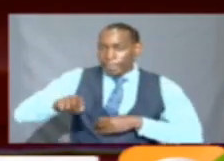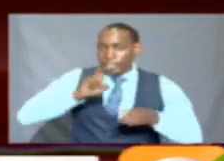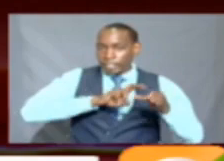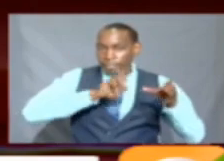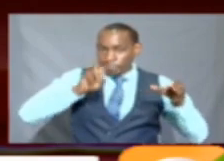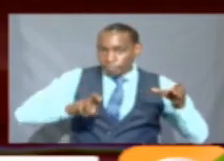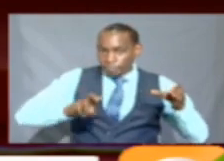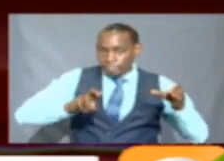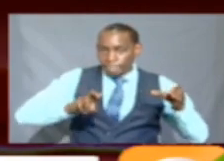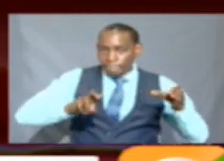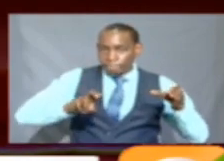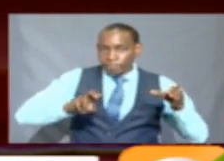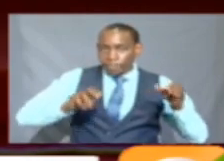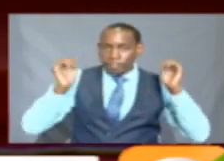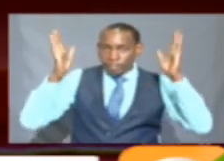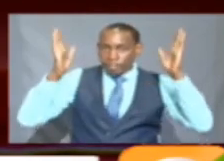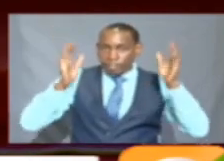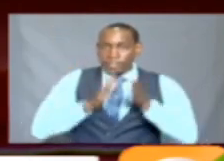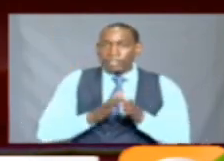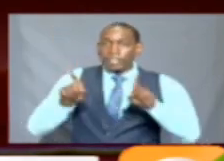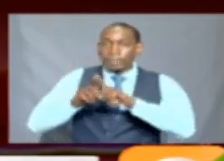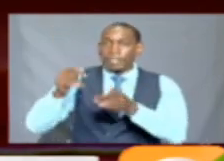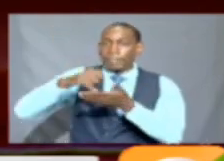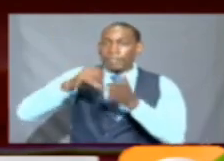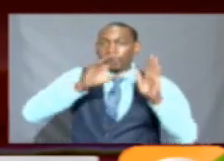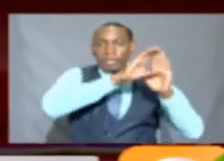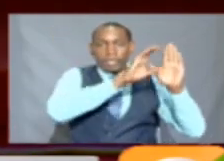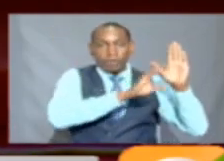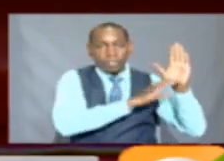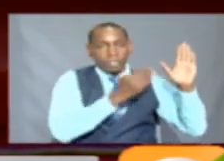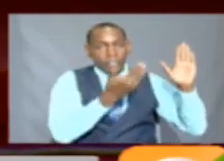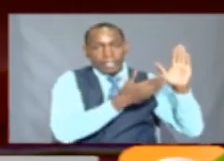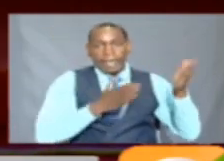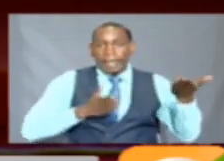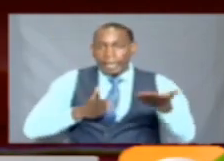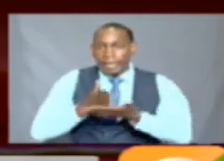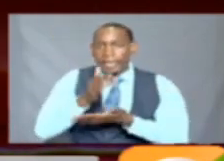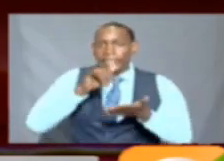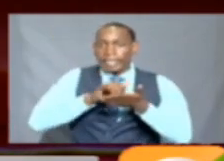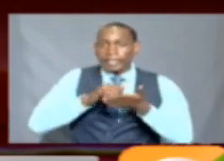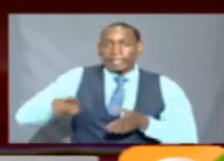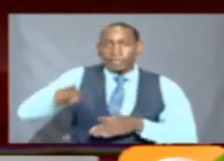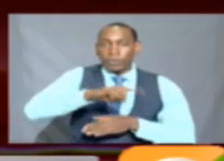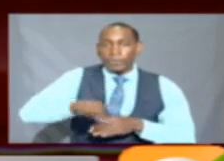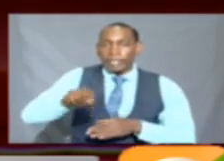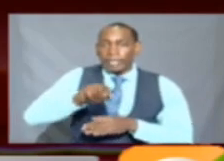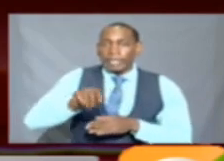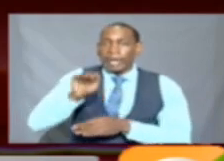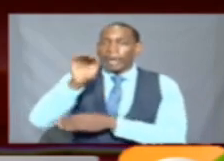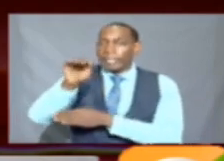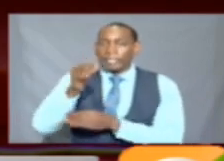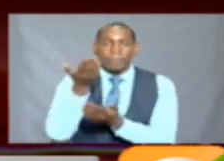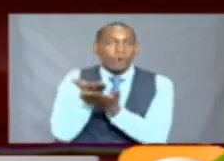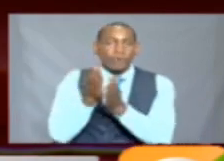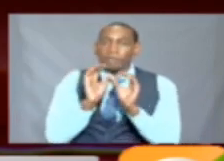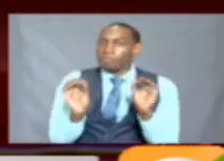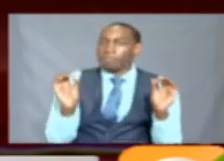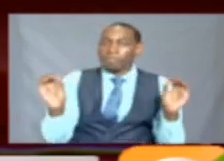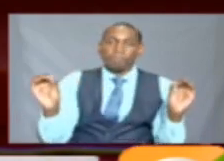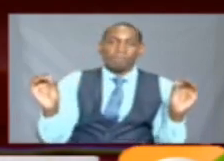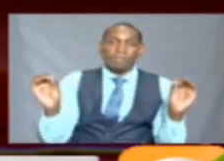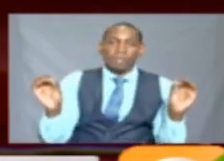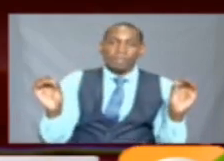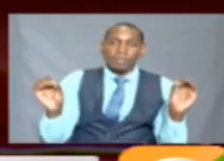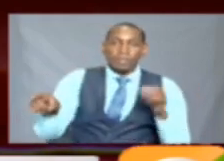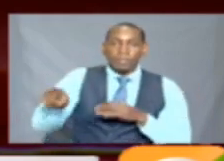step aside. And that is in the Constitution, and it's a right that we have to ask. We are not pleading.